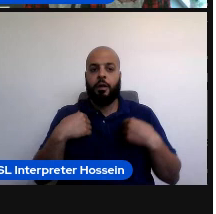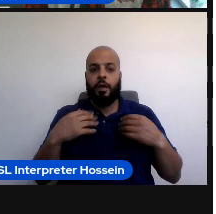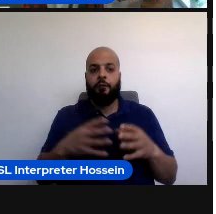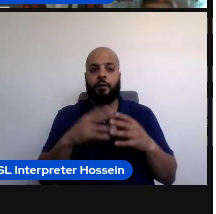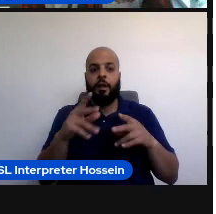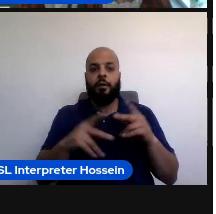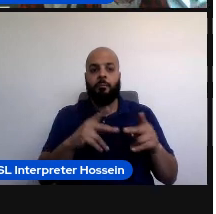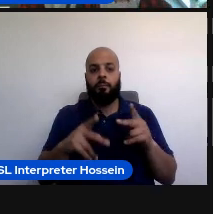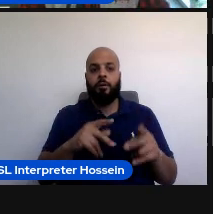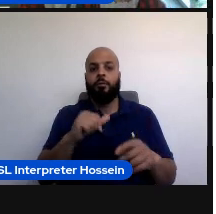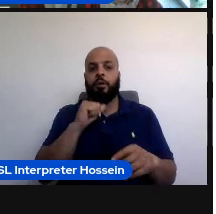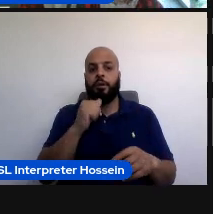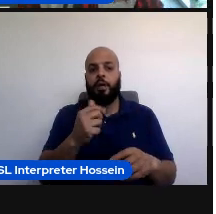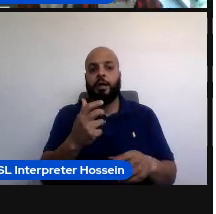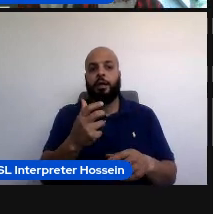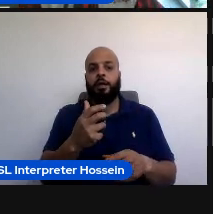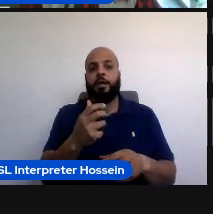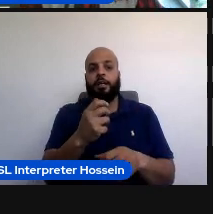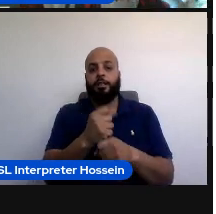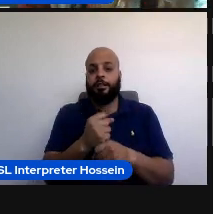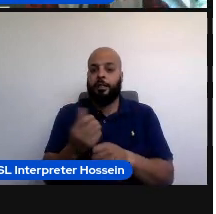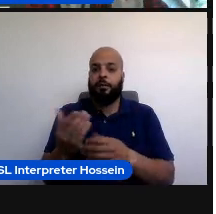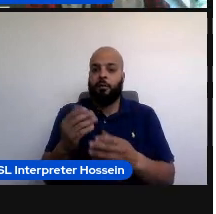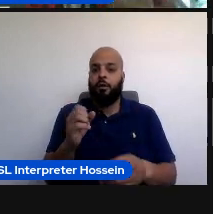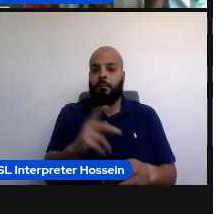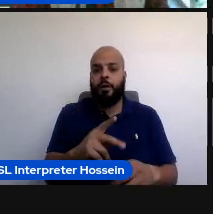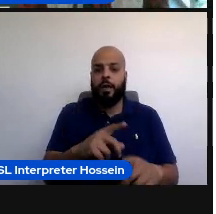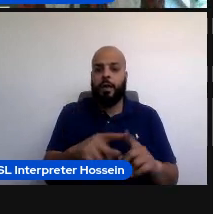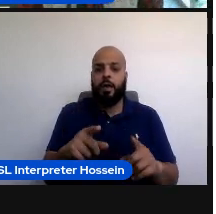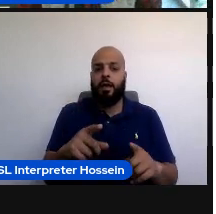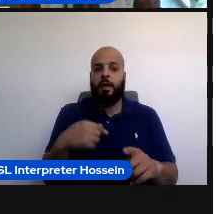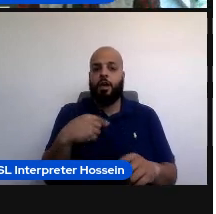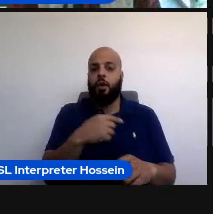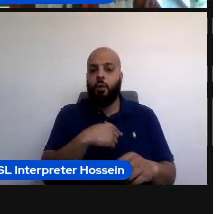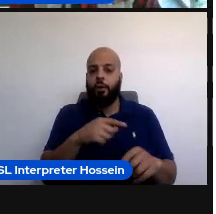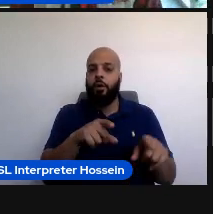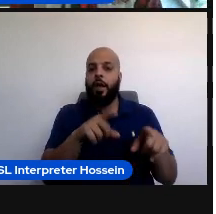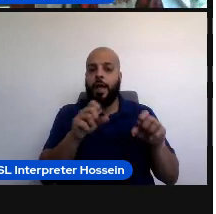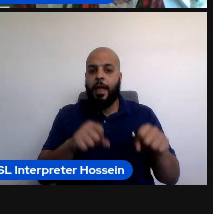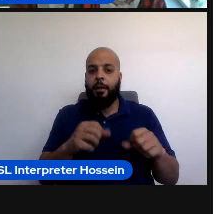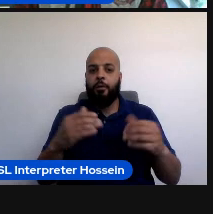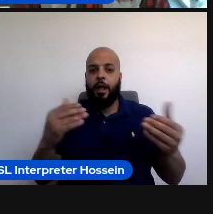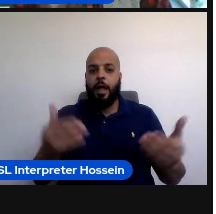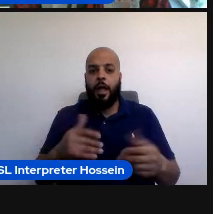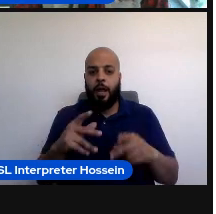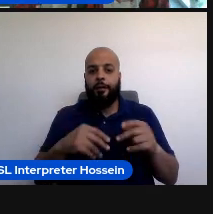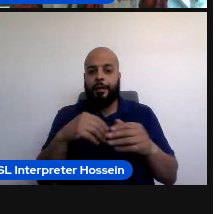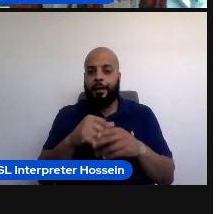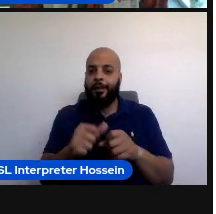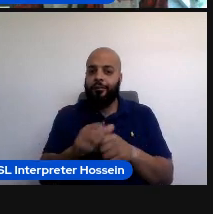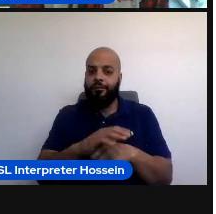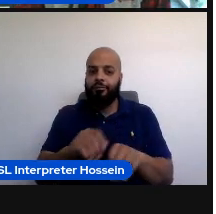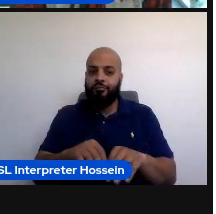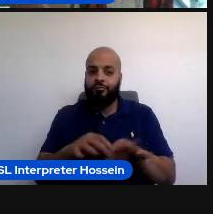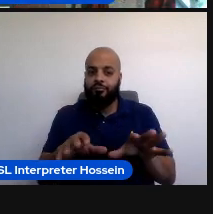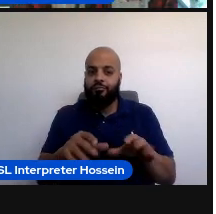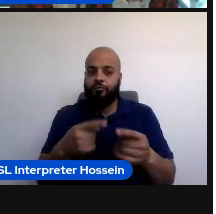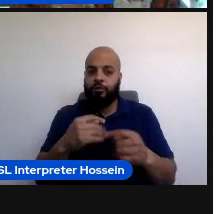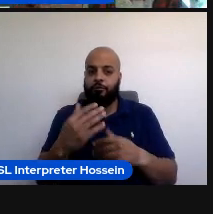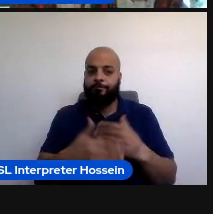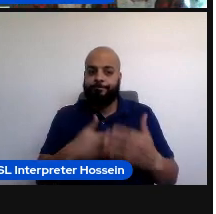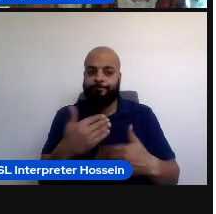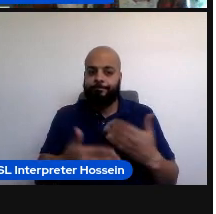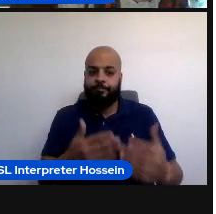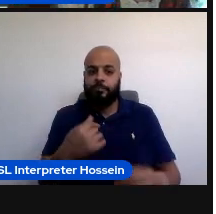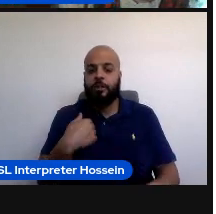getting, brought back. And we were able to hire people in the midst of the pandemic to get this thing going. And also